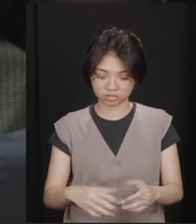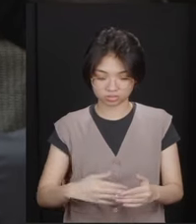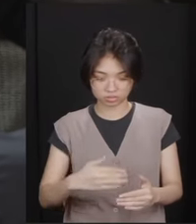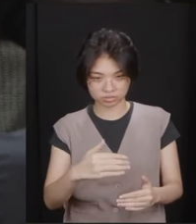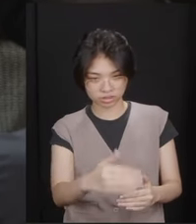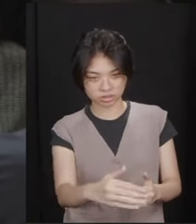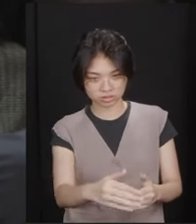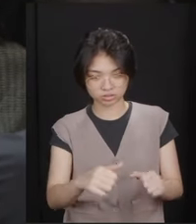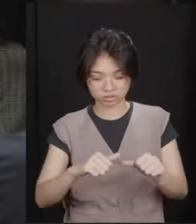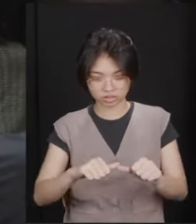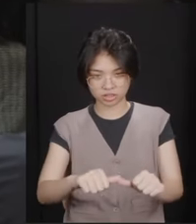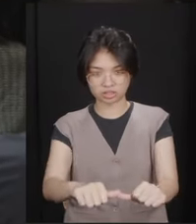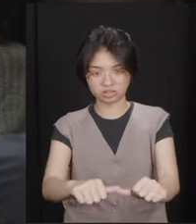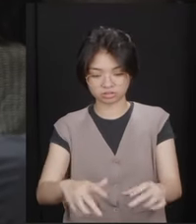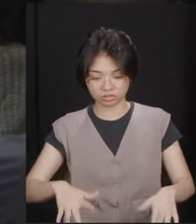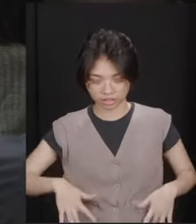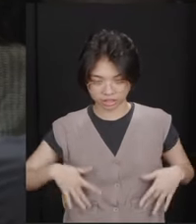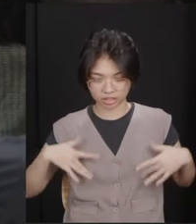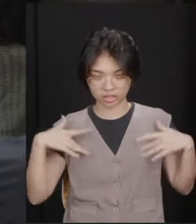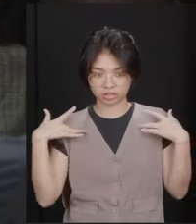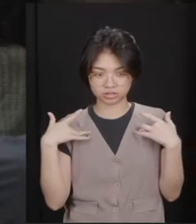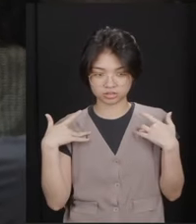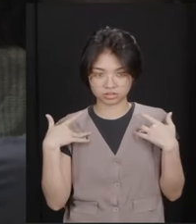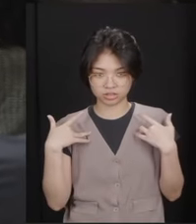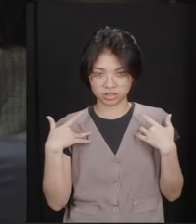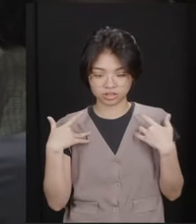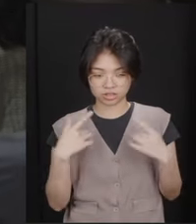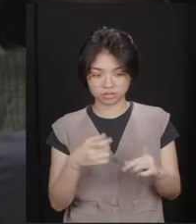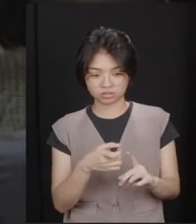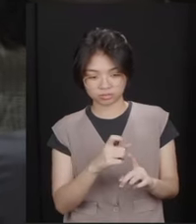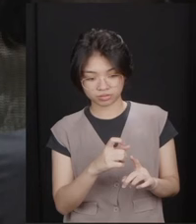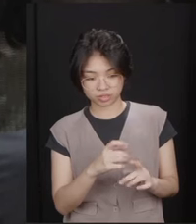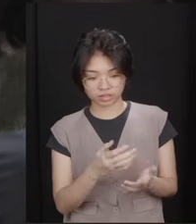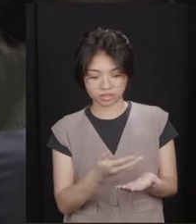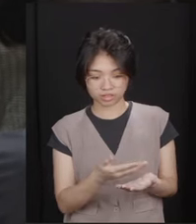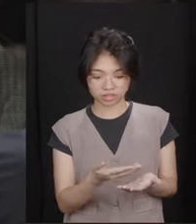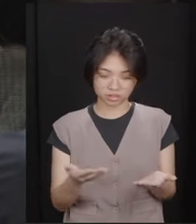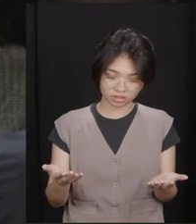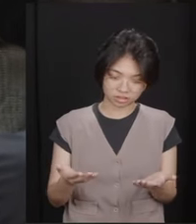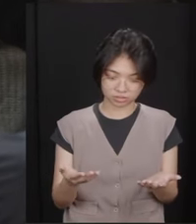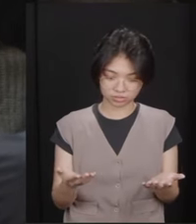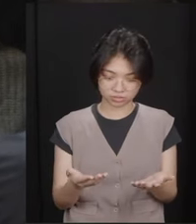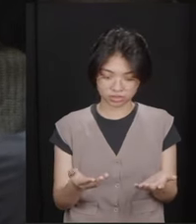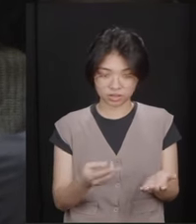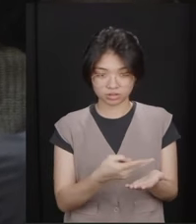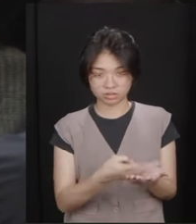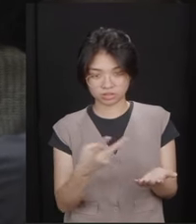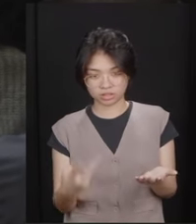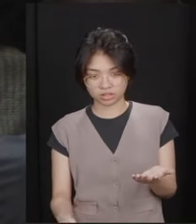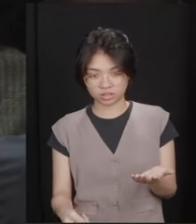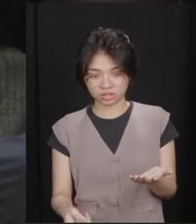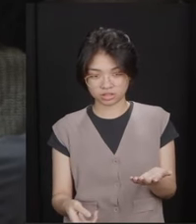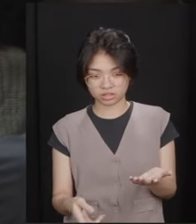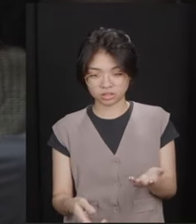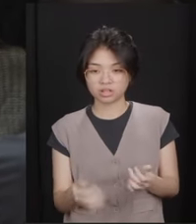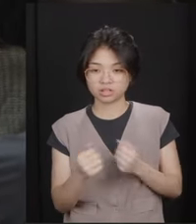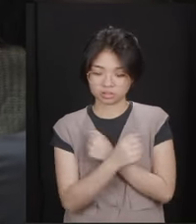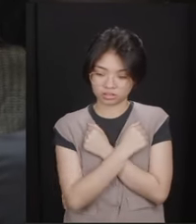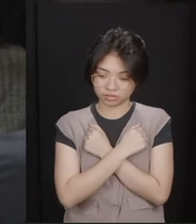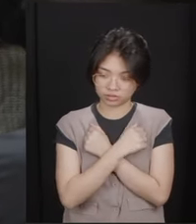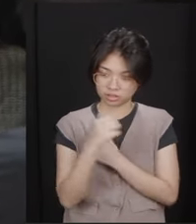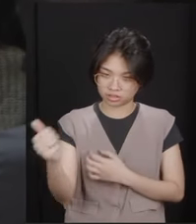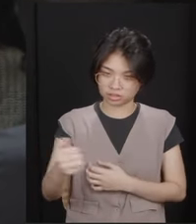lives, move forward from where they perhaps have fallen about loving others, about